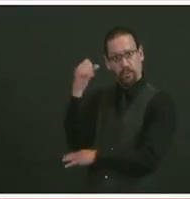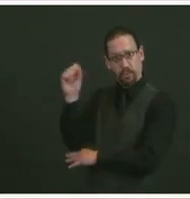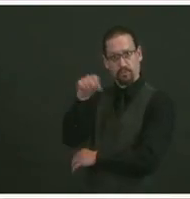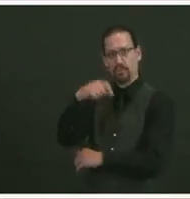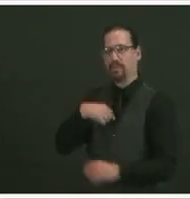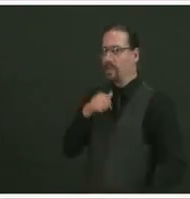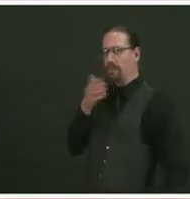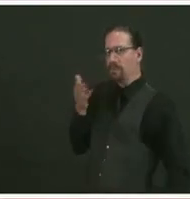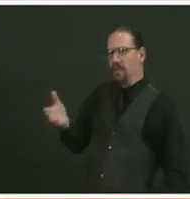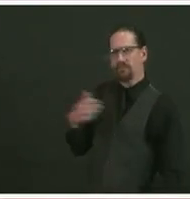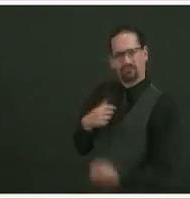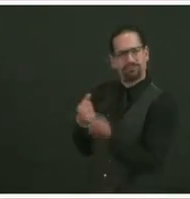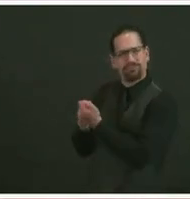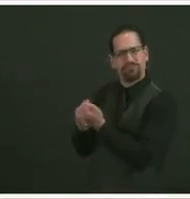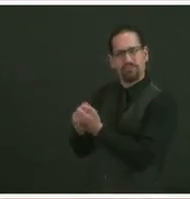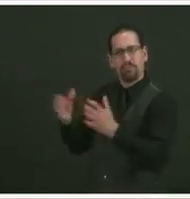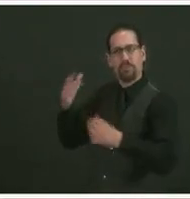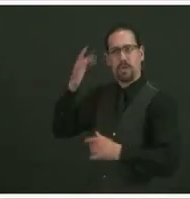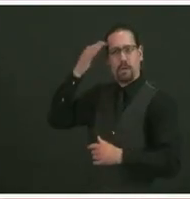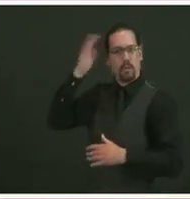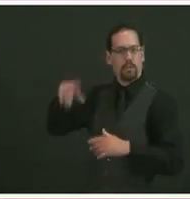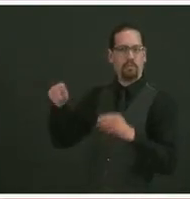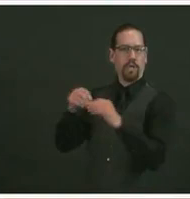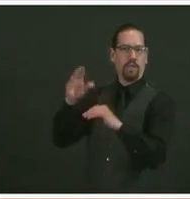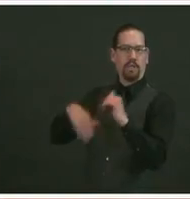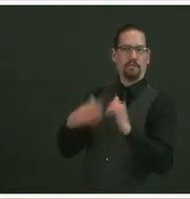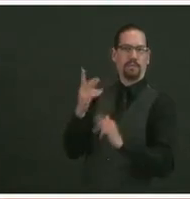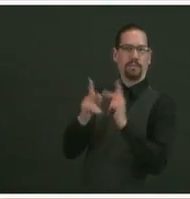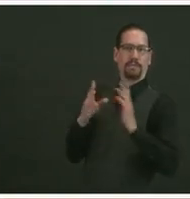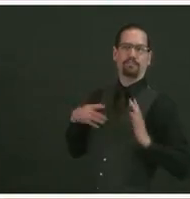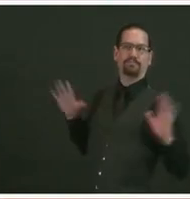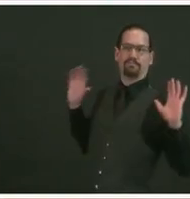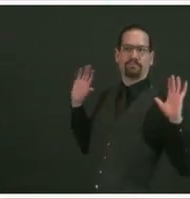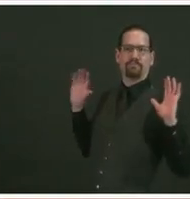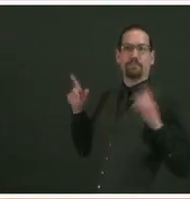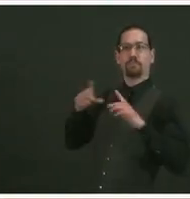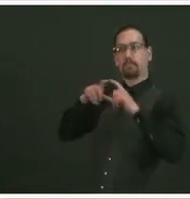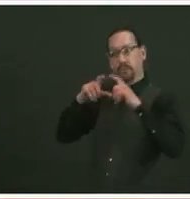15. Mask wearing outside. So